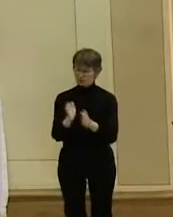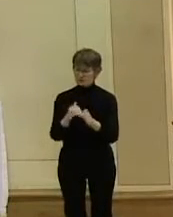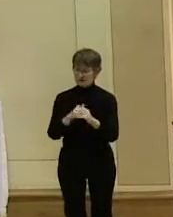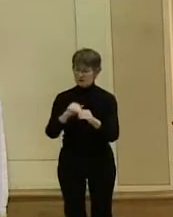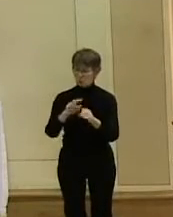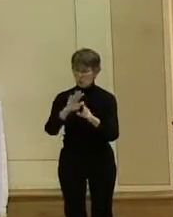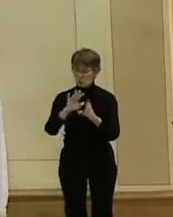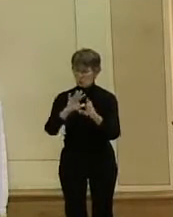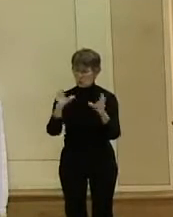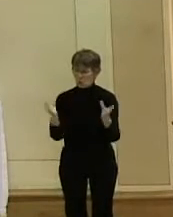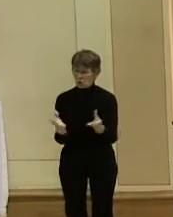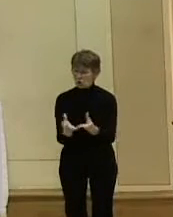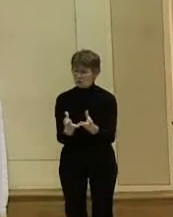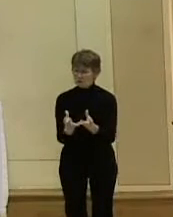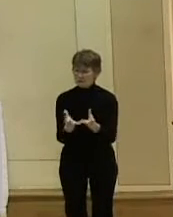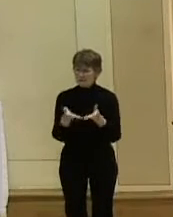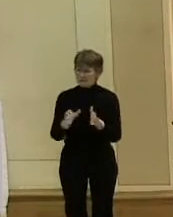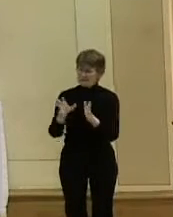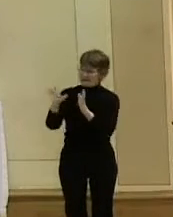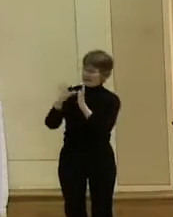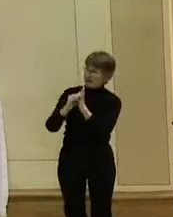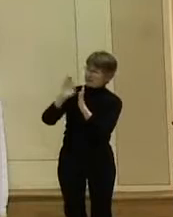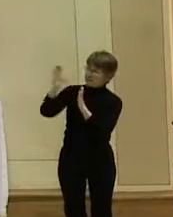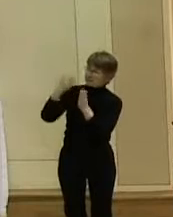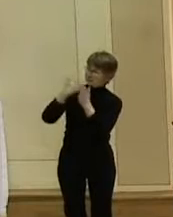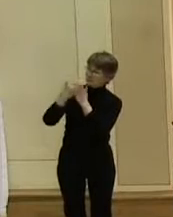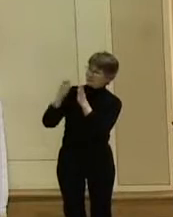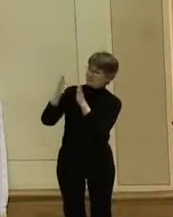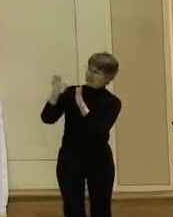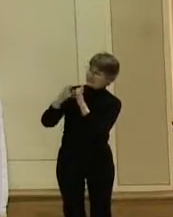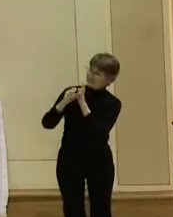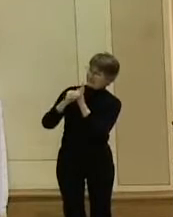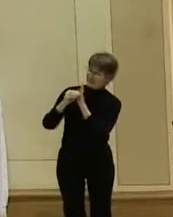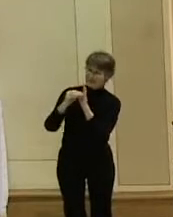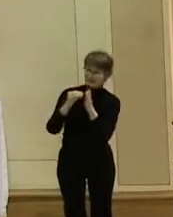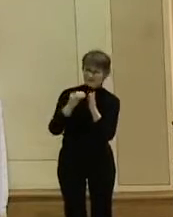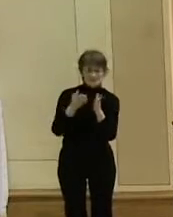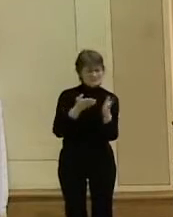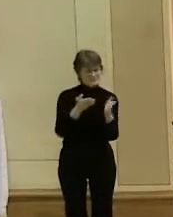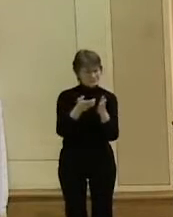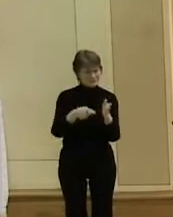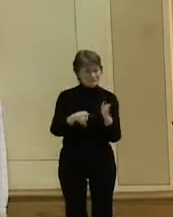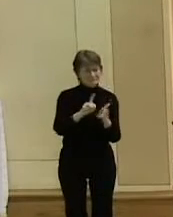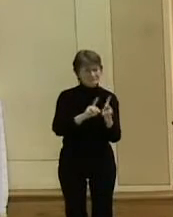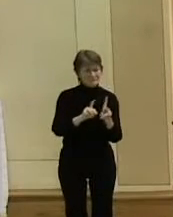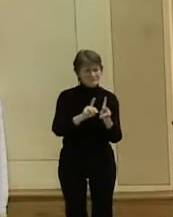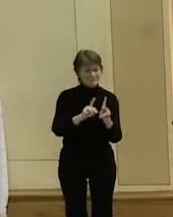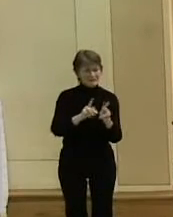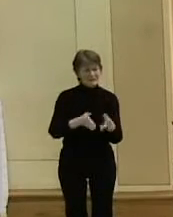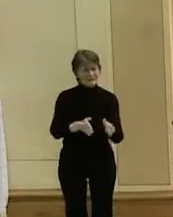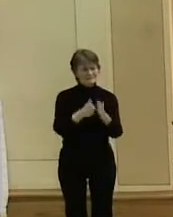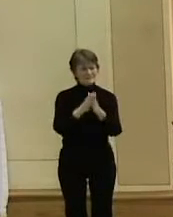the example of the Good Shepherd as work to serve those under their care. Let us pray to